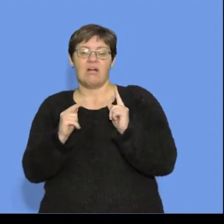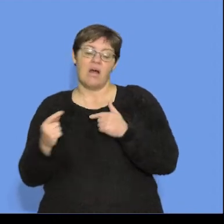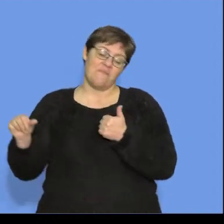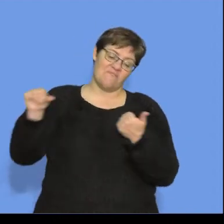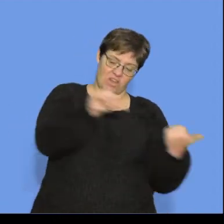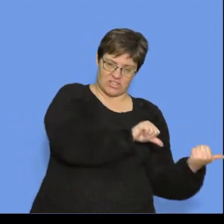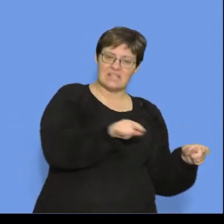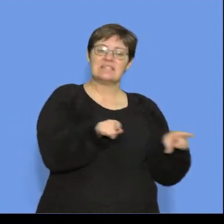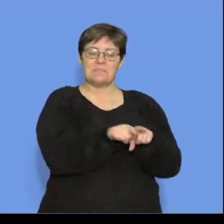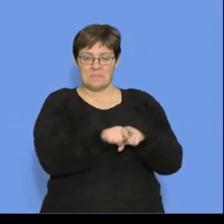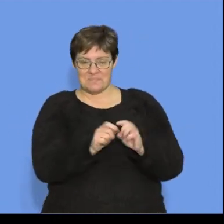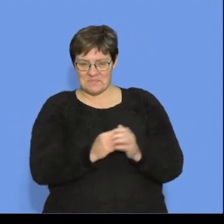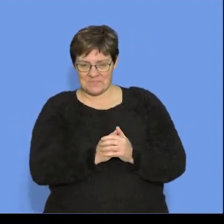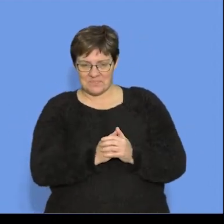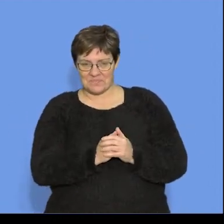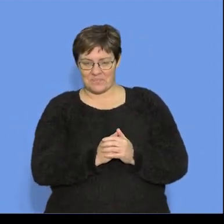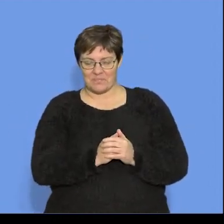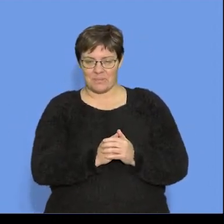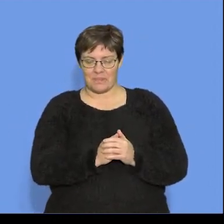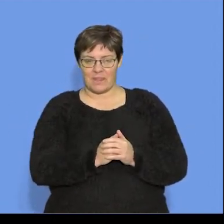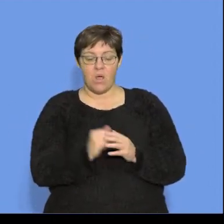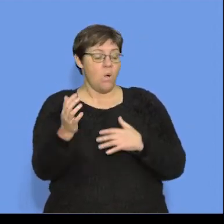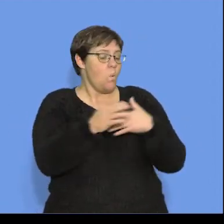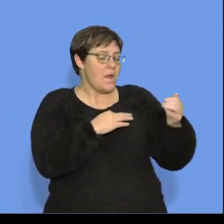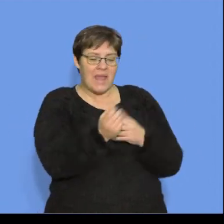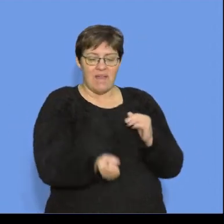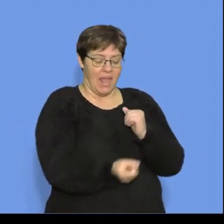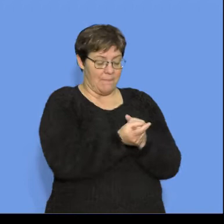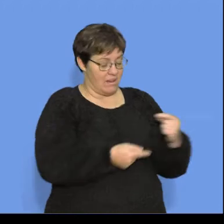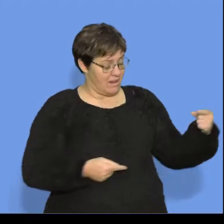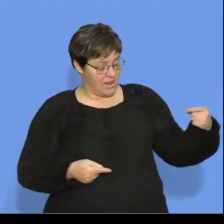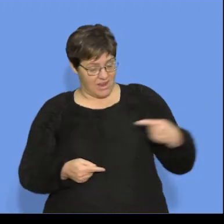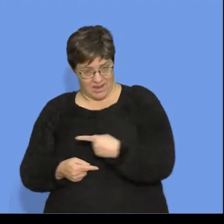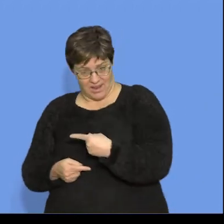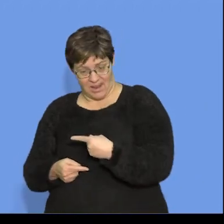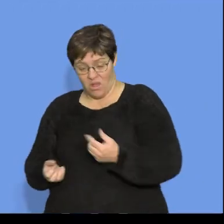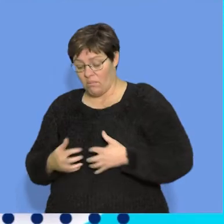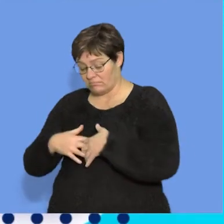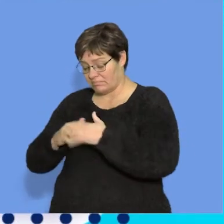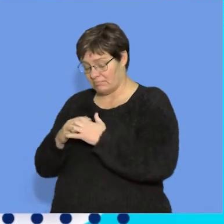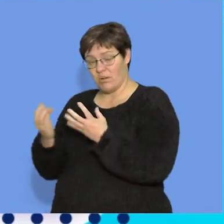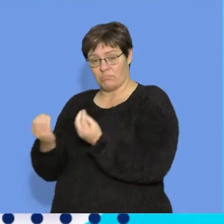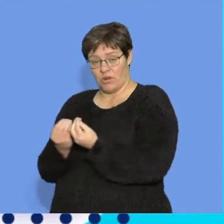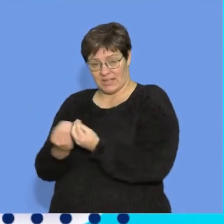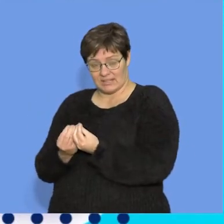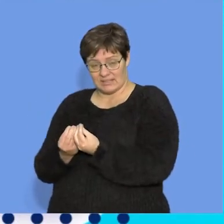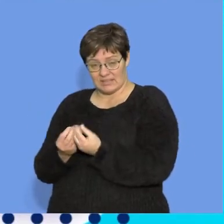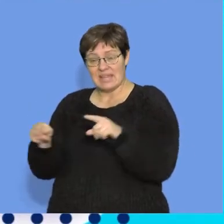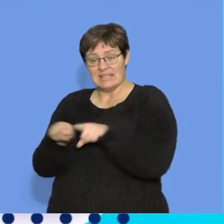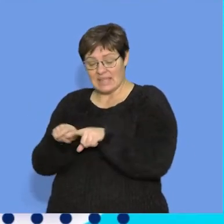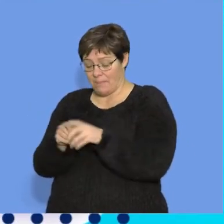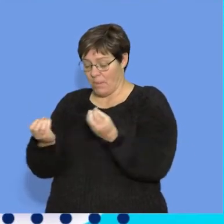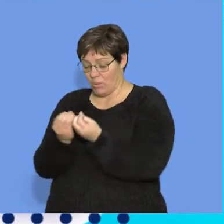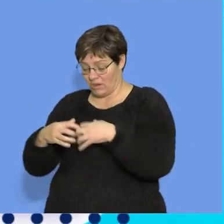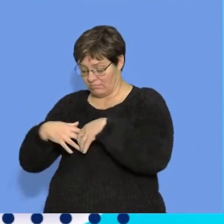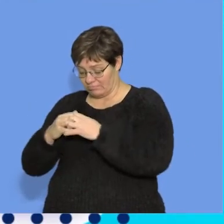the reverse reaction. So whatever is happening, producing a product, the products are